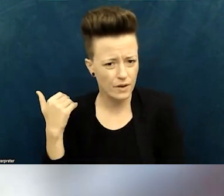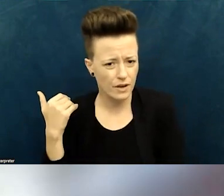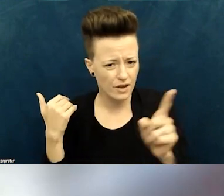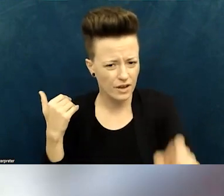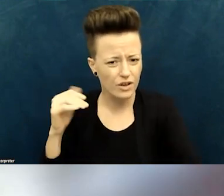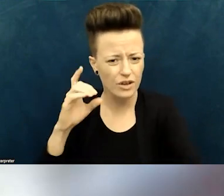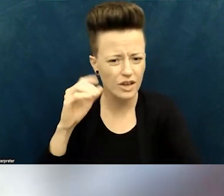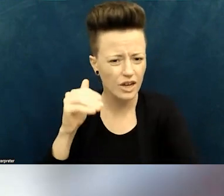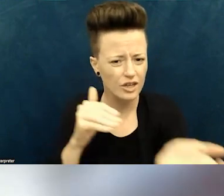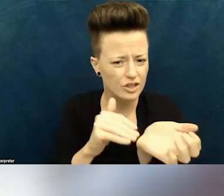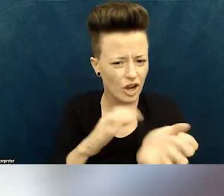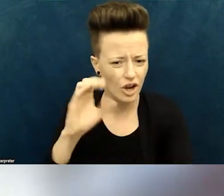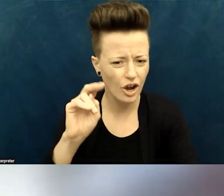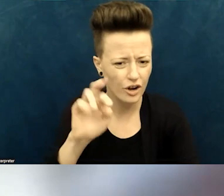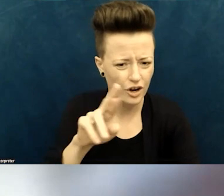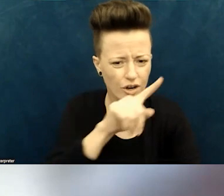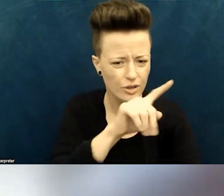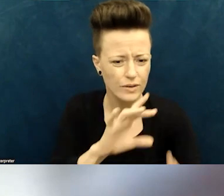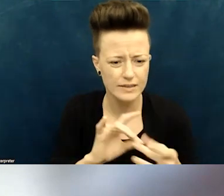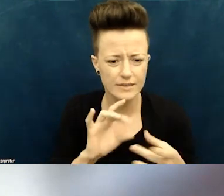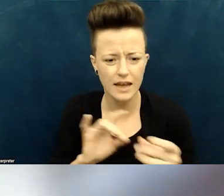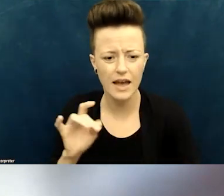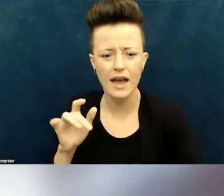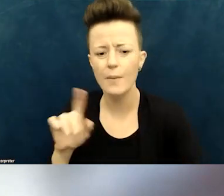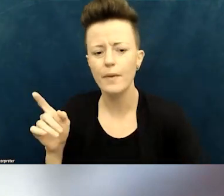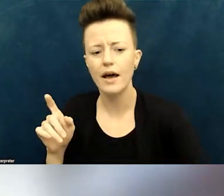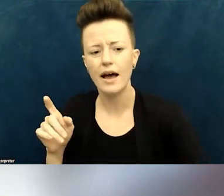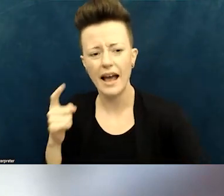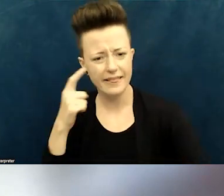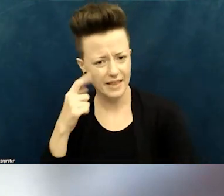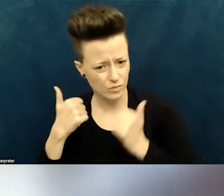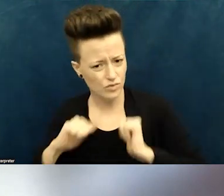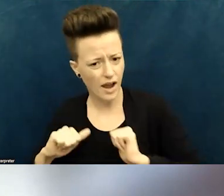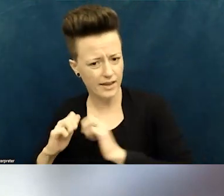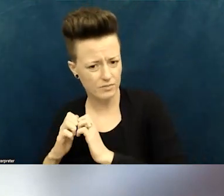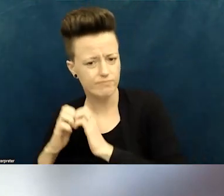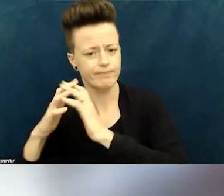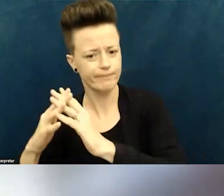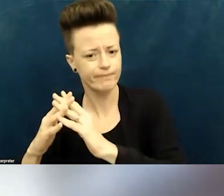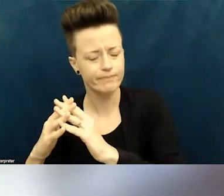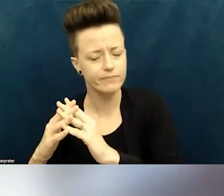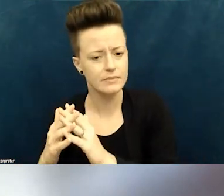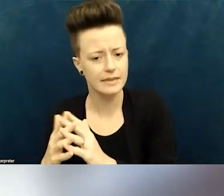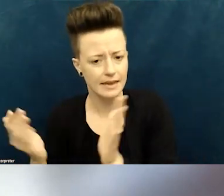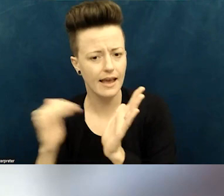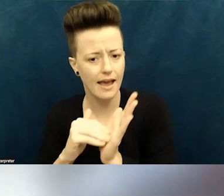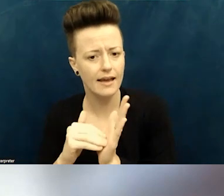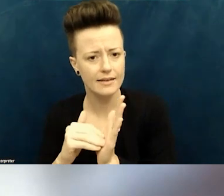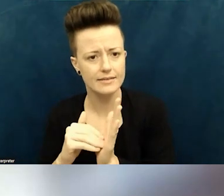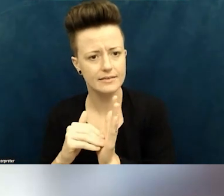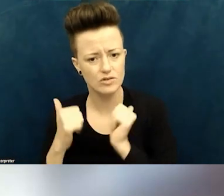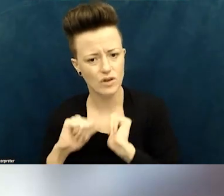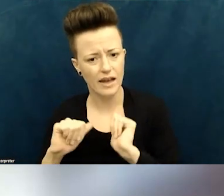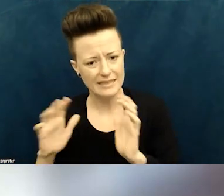So I think that we're trying to regenerate this. I think it's trying to be